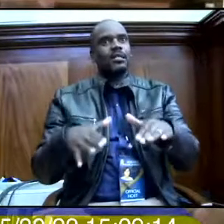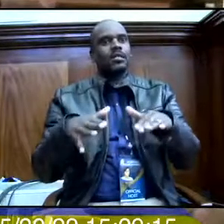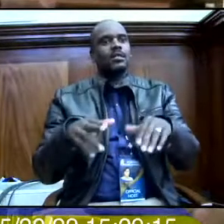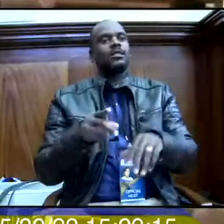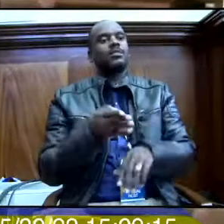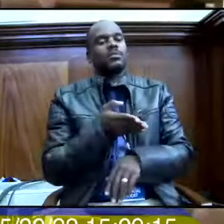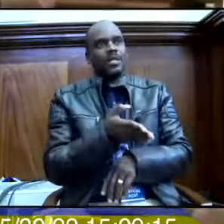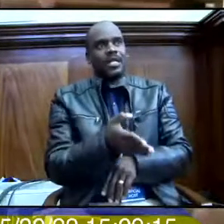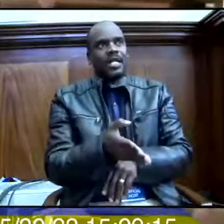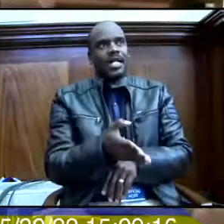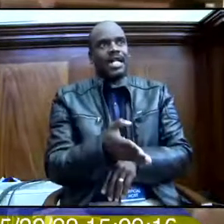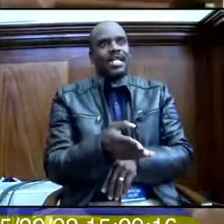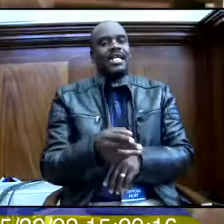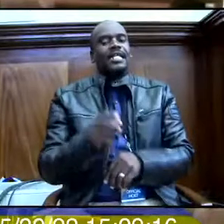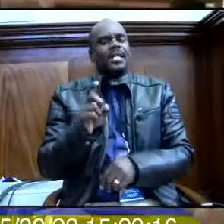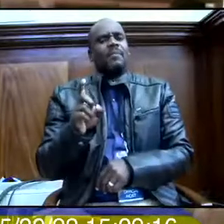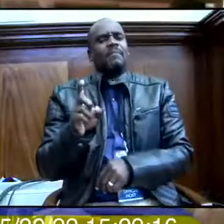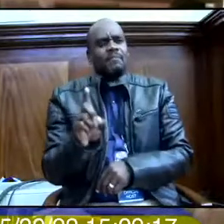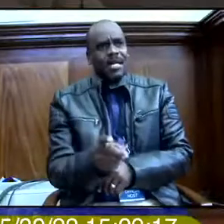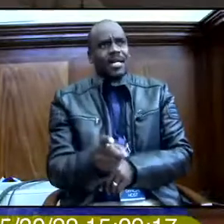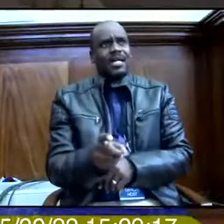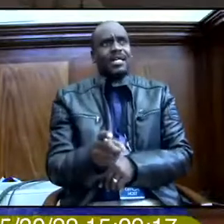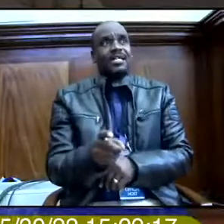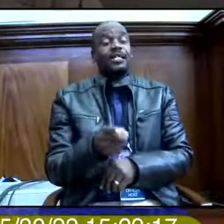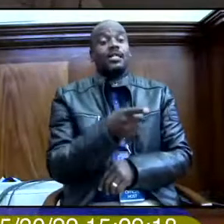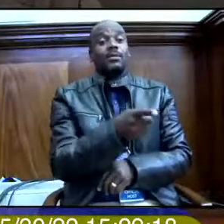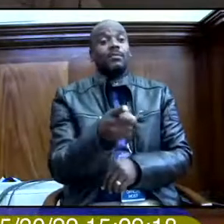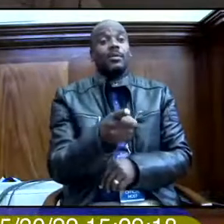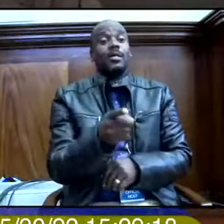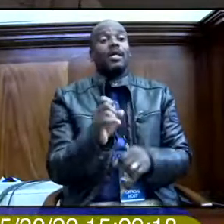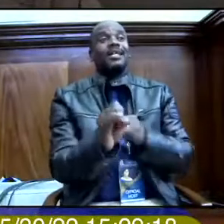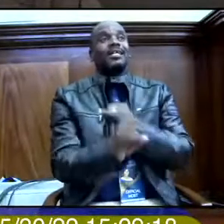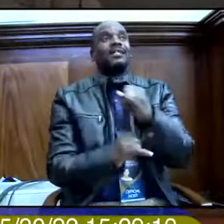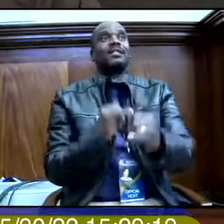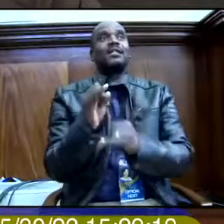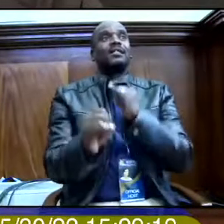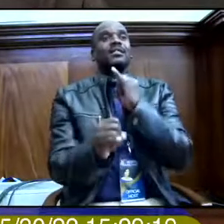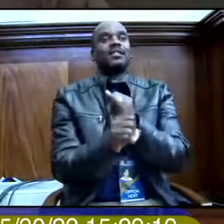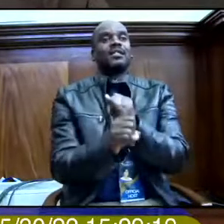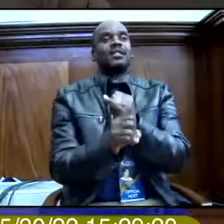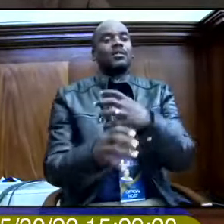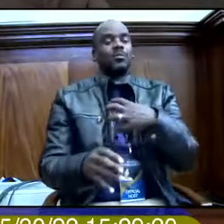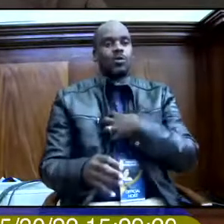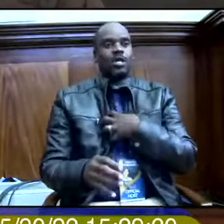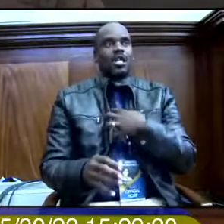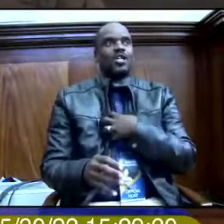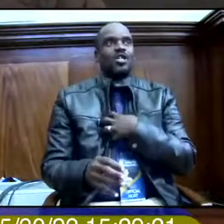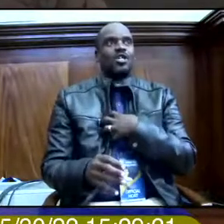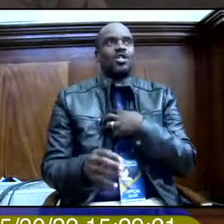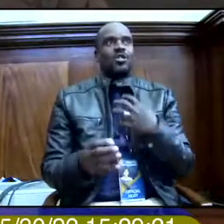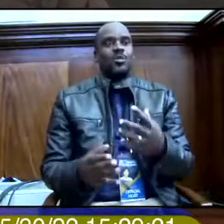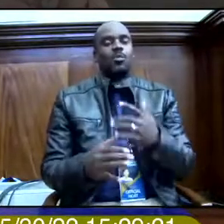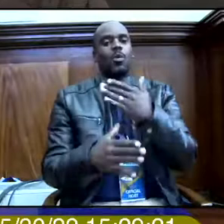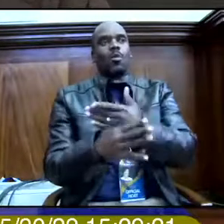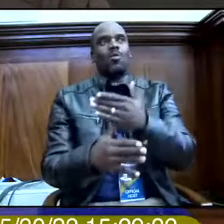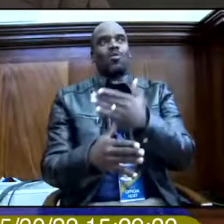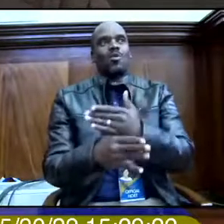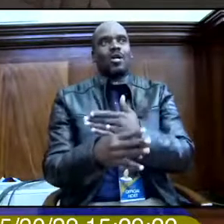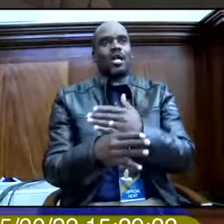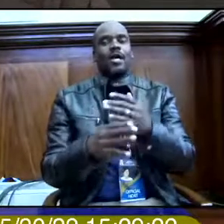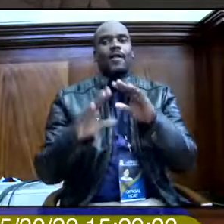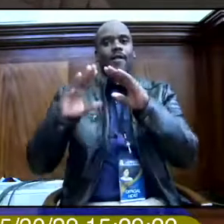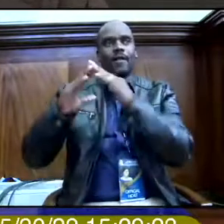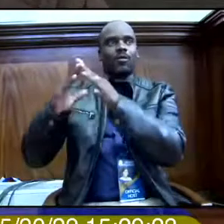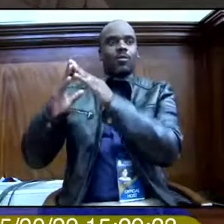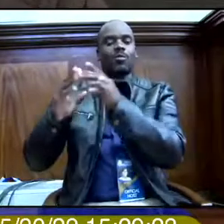banks the mines the monopoly industries into public ownership under democratic worker and community